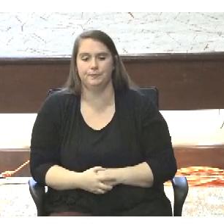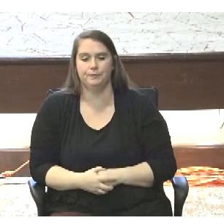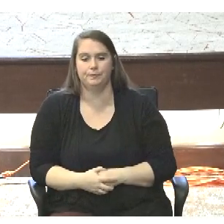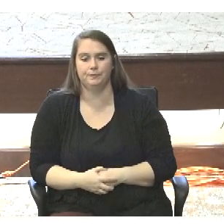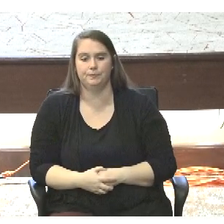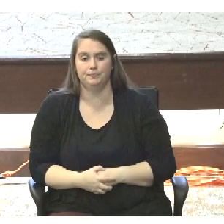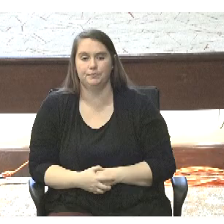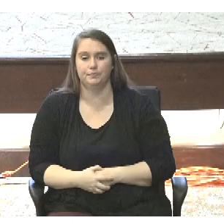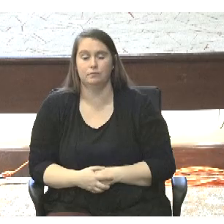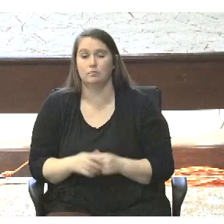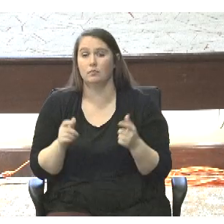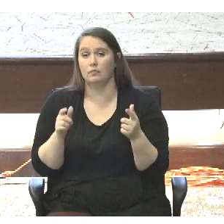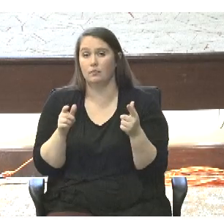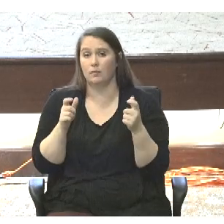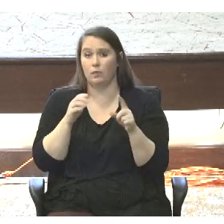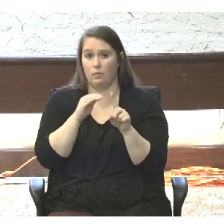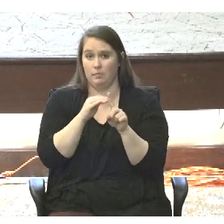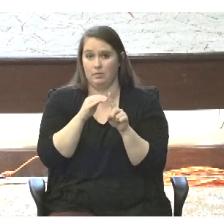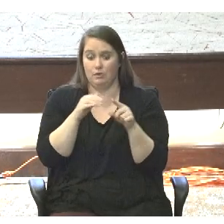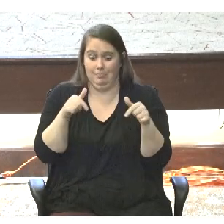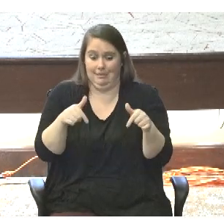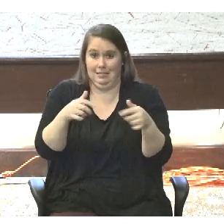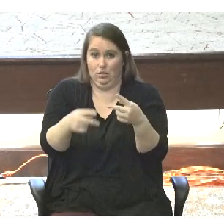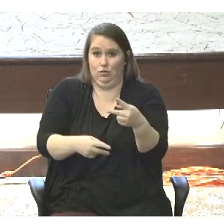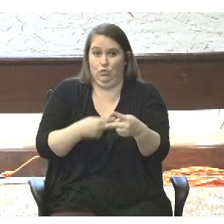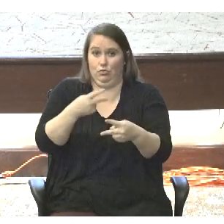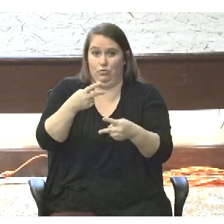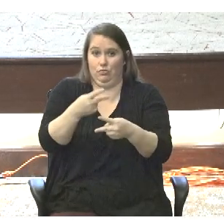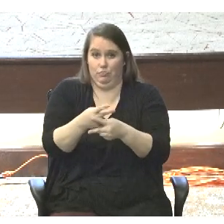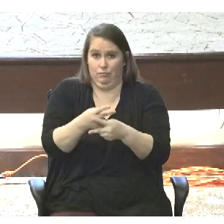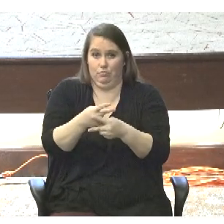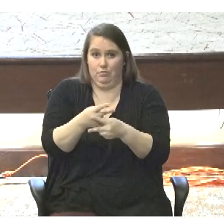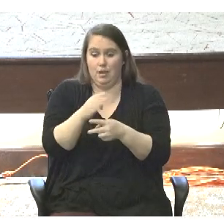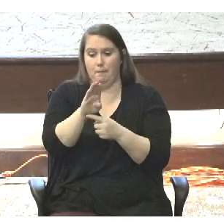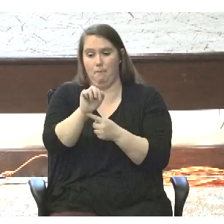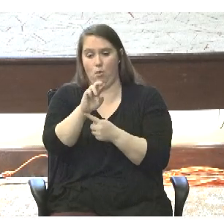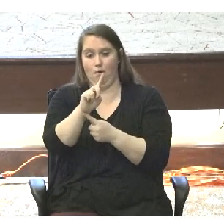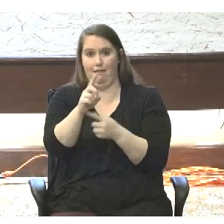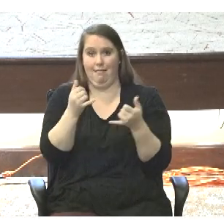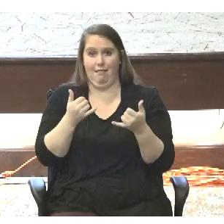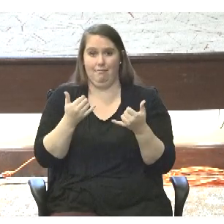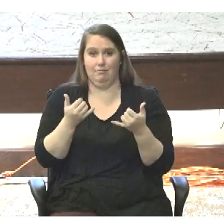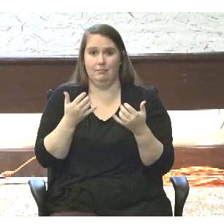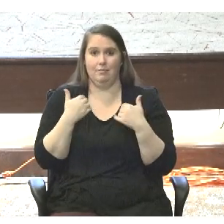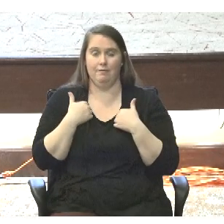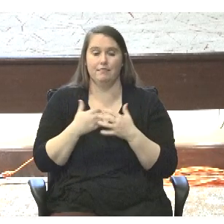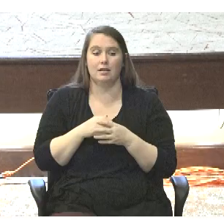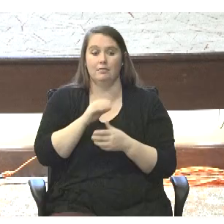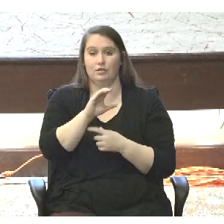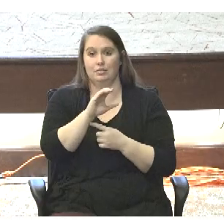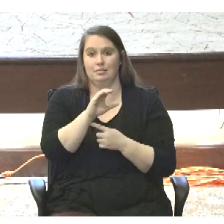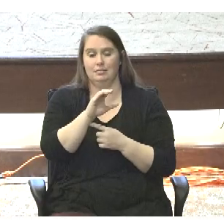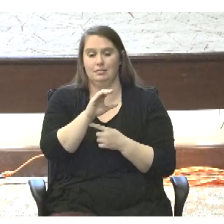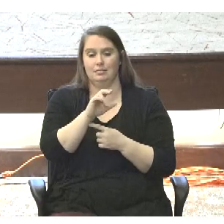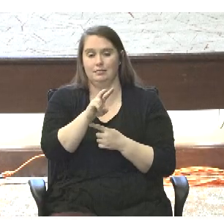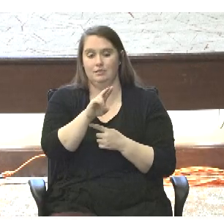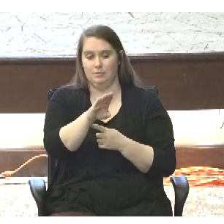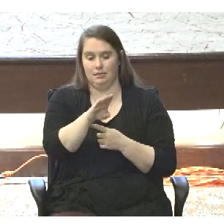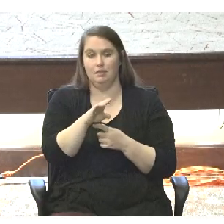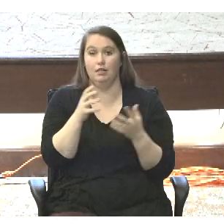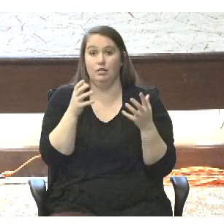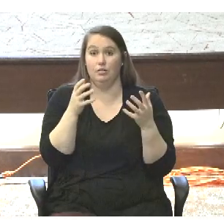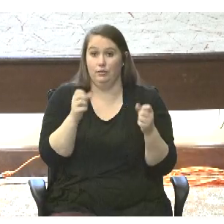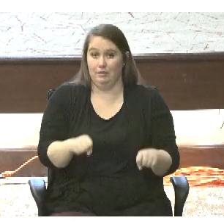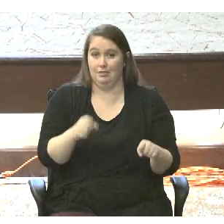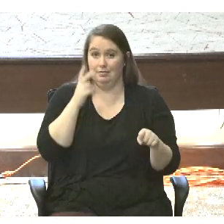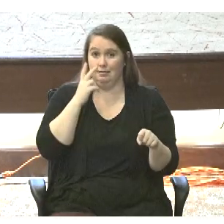Just as a quick reminder, this is the current brand for the Waco CVB, and you can see some of the elements